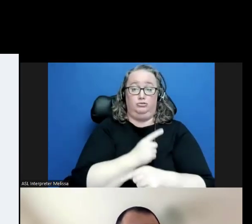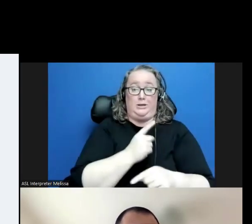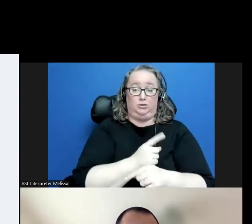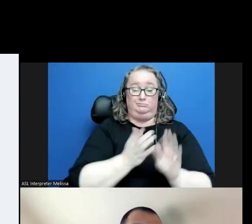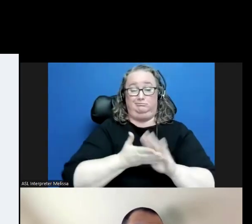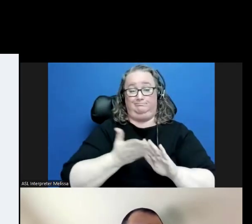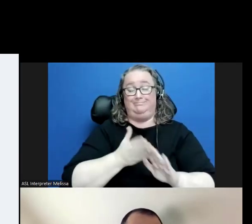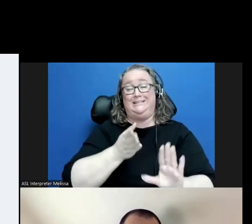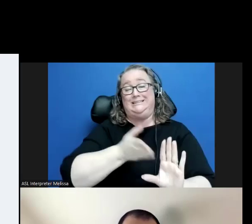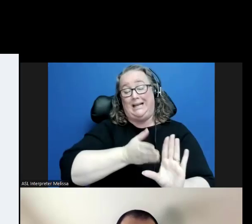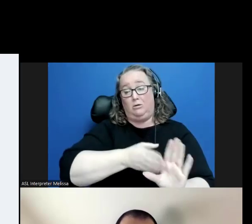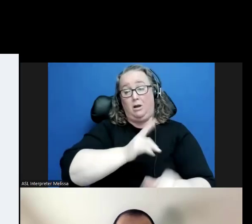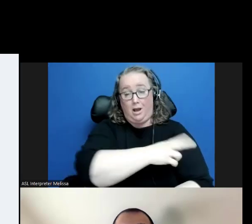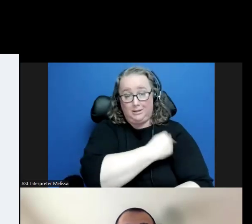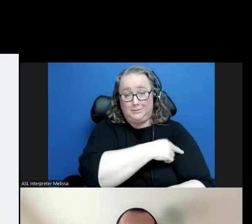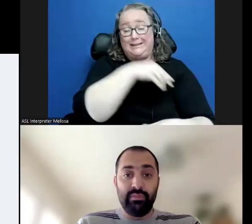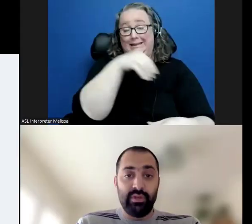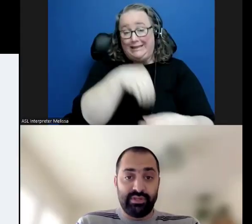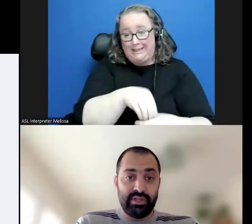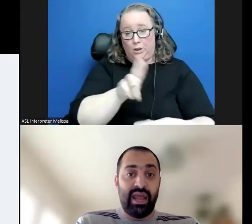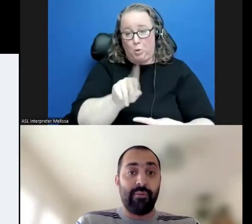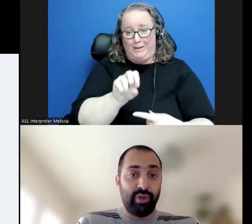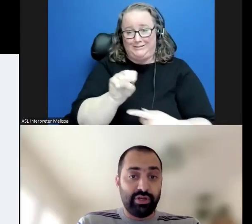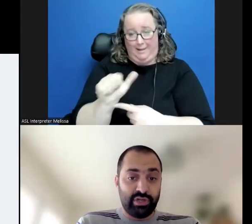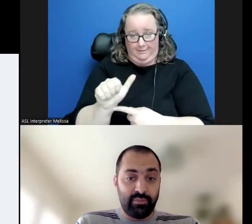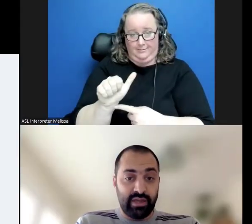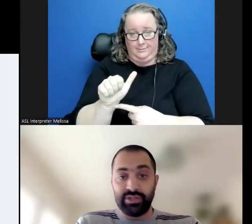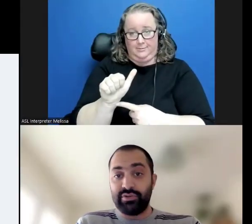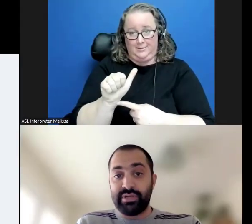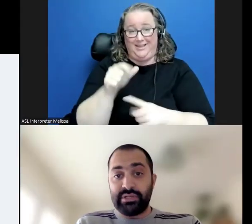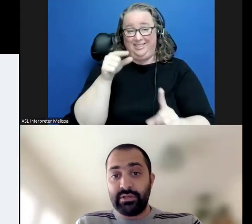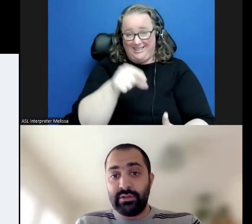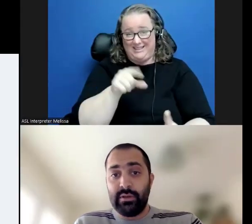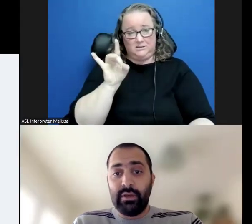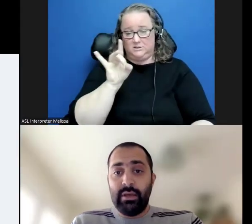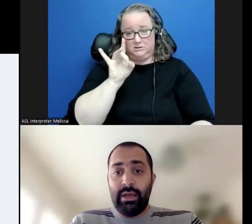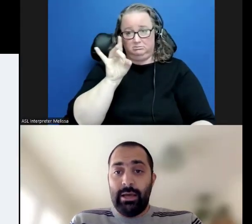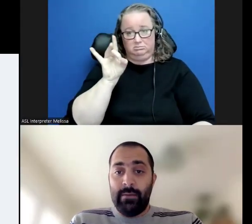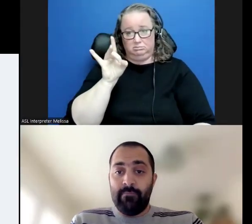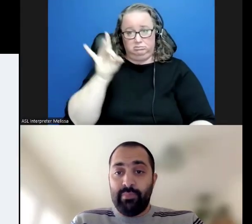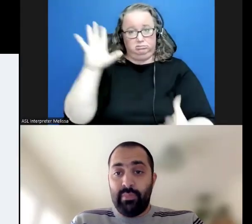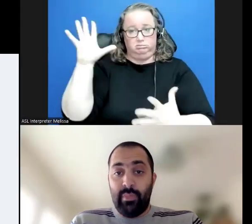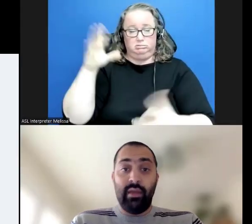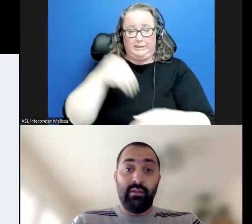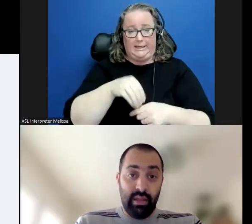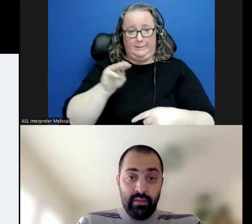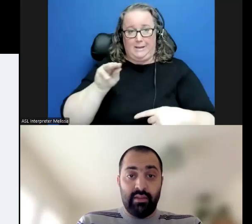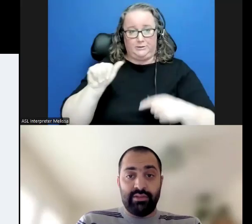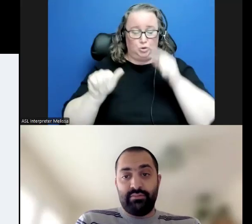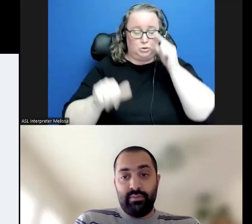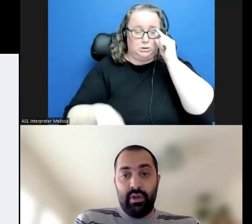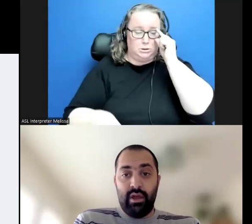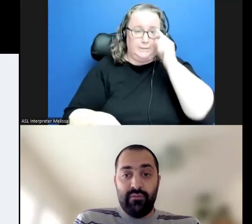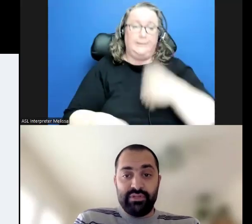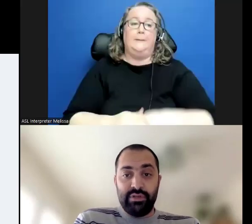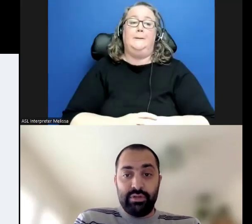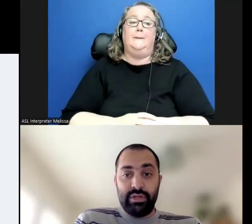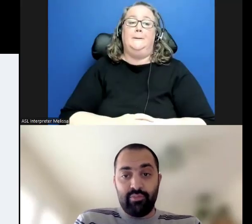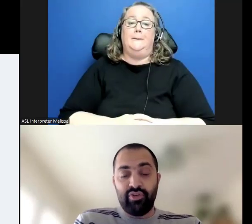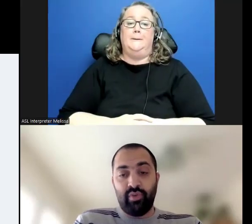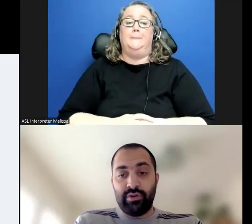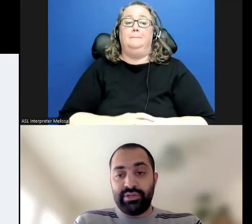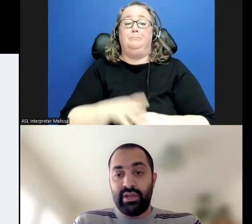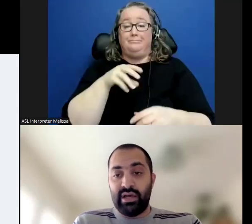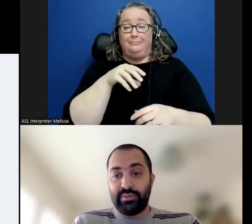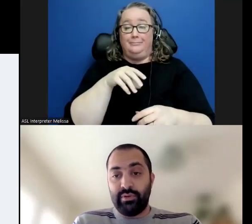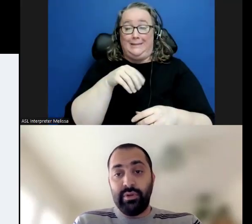psychiatric hospital in the country. So this is an aberration in Massachusetts. And in this facility